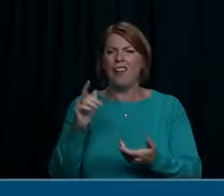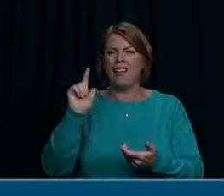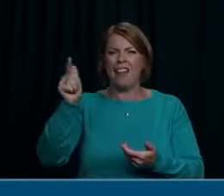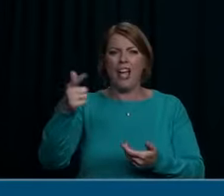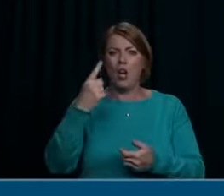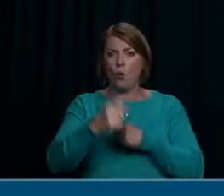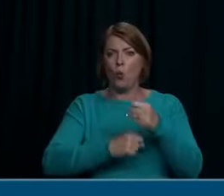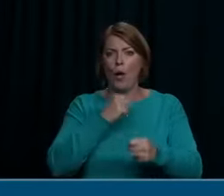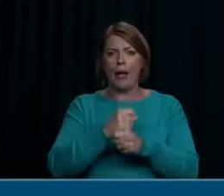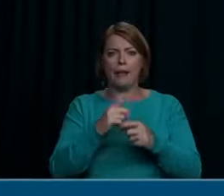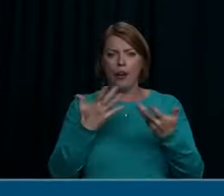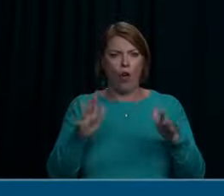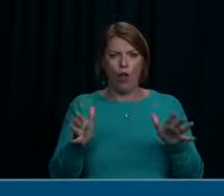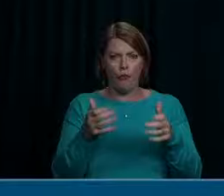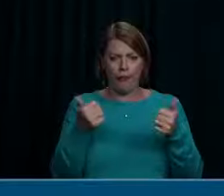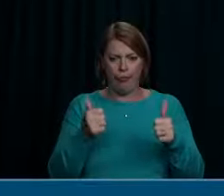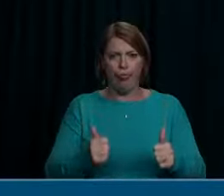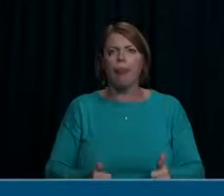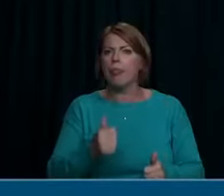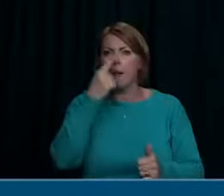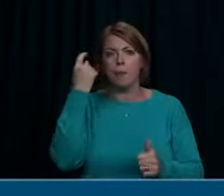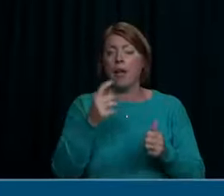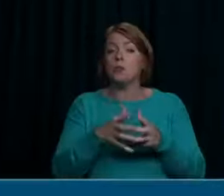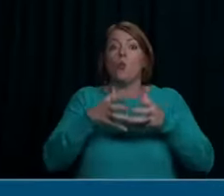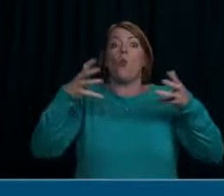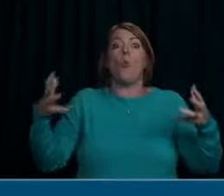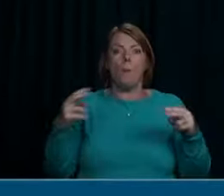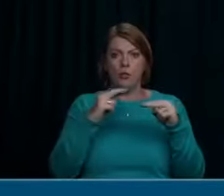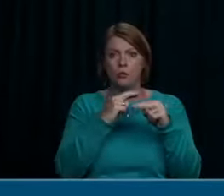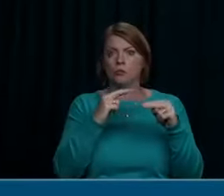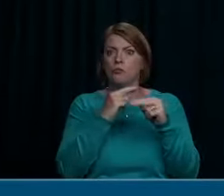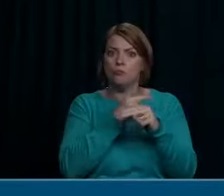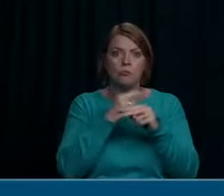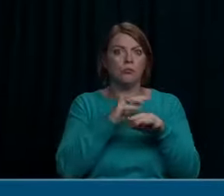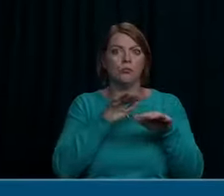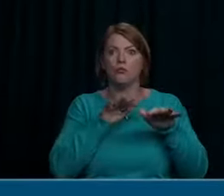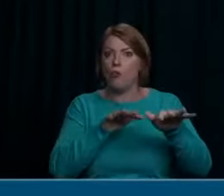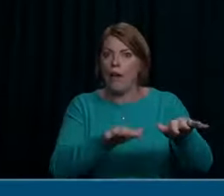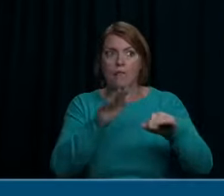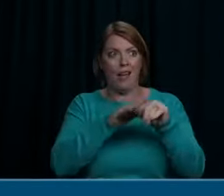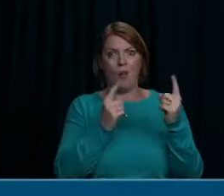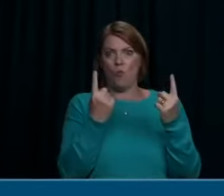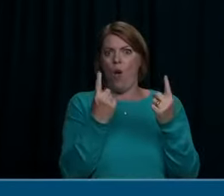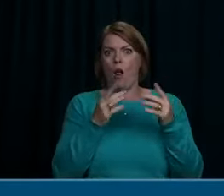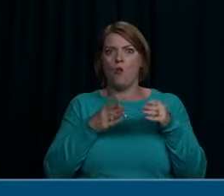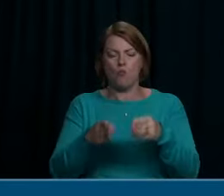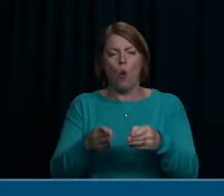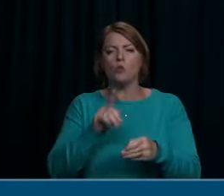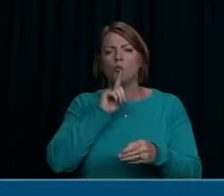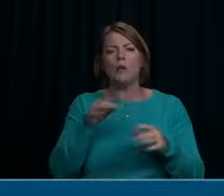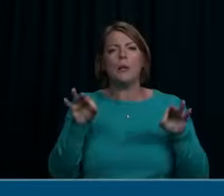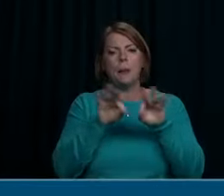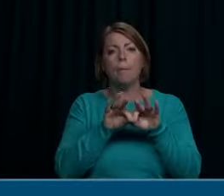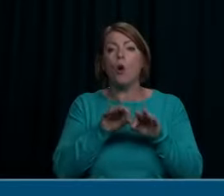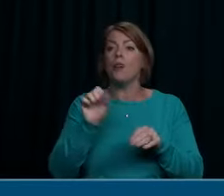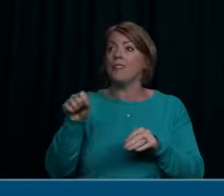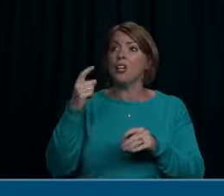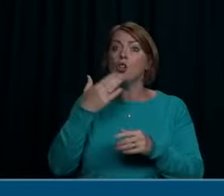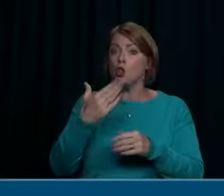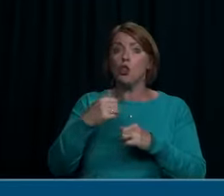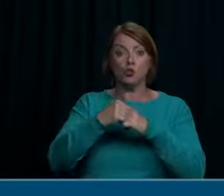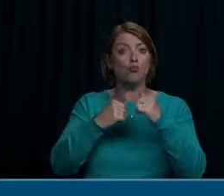and the weight of the traffic on that roadway. So infrastructure is very, very important, but we got to bring those dollars from the east over to the west a little more